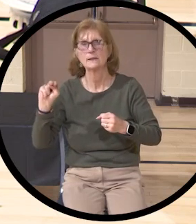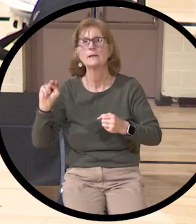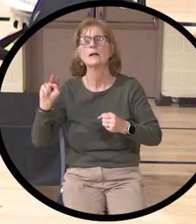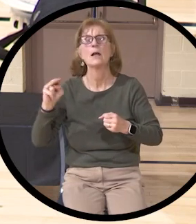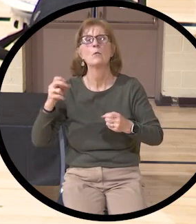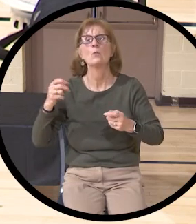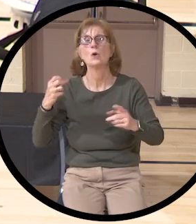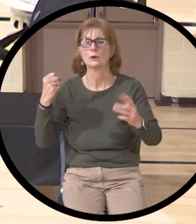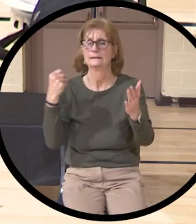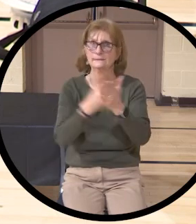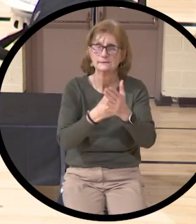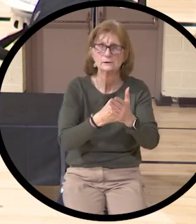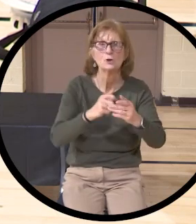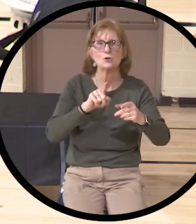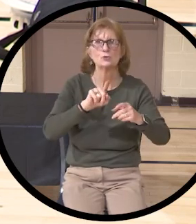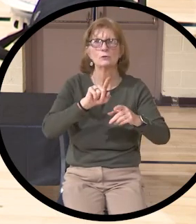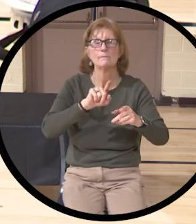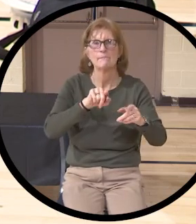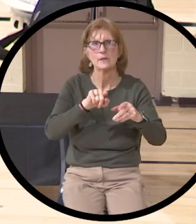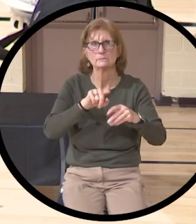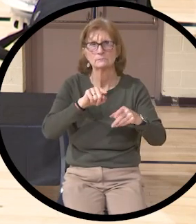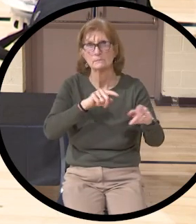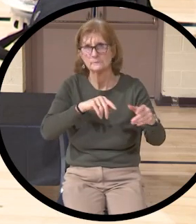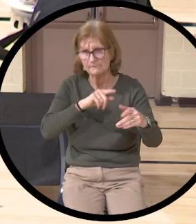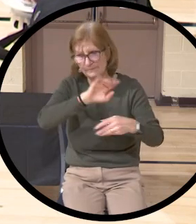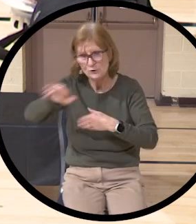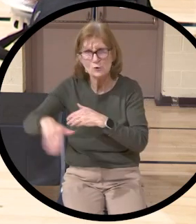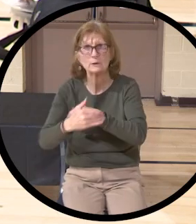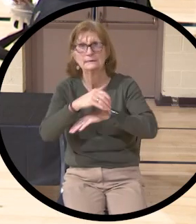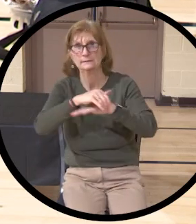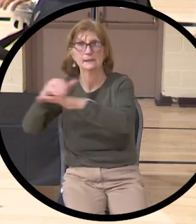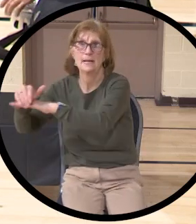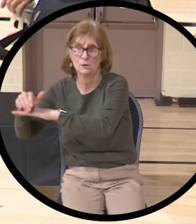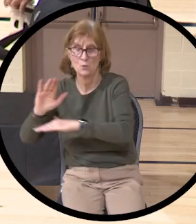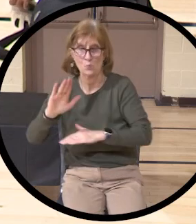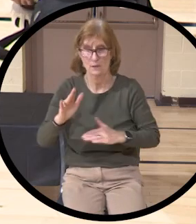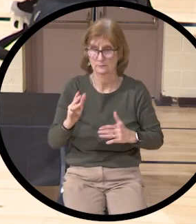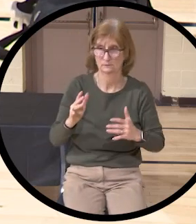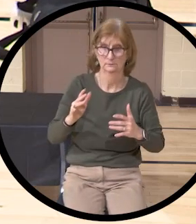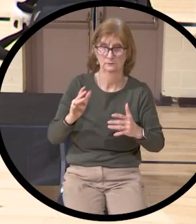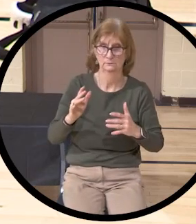at night. Will the proposed left turn lanes and safety measures help prevent